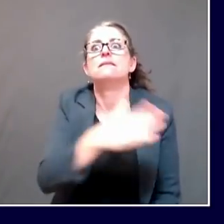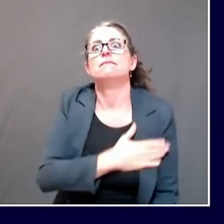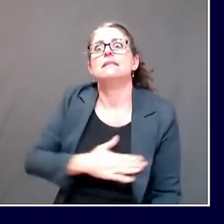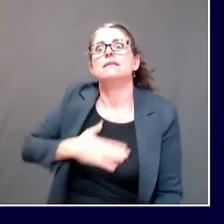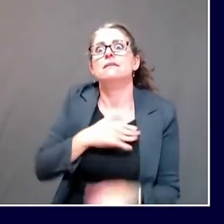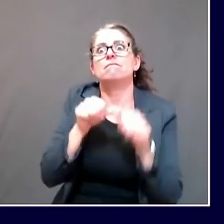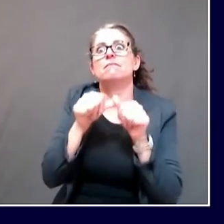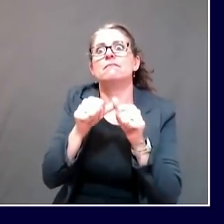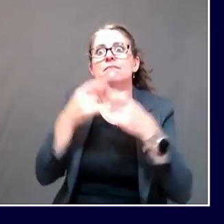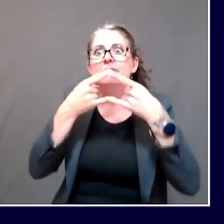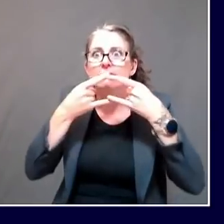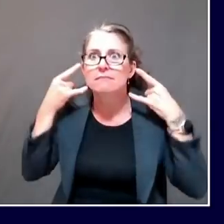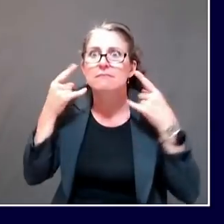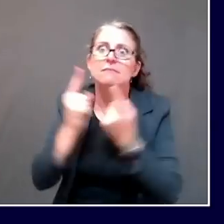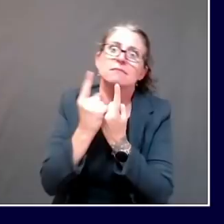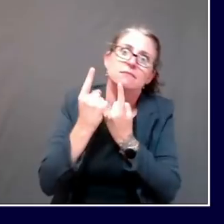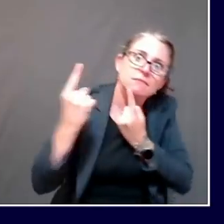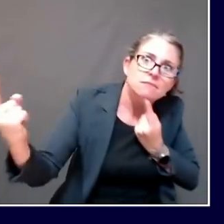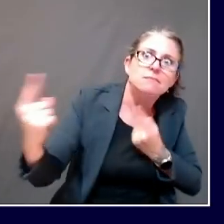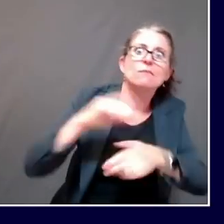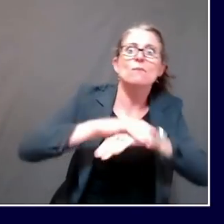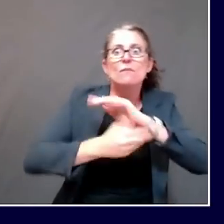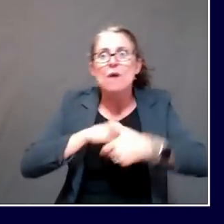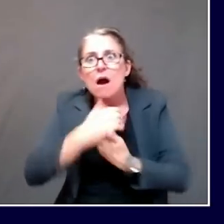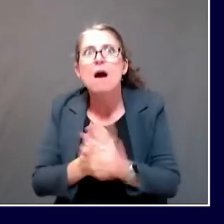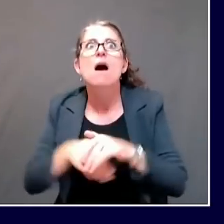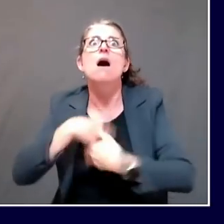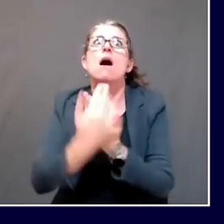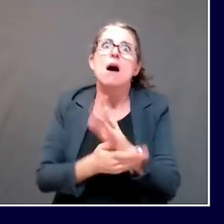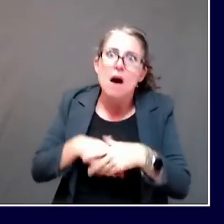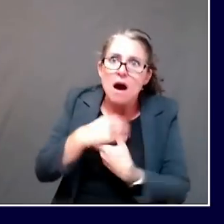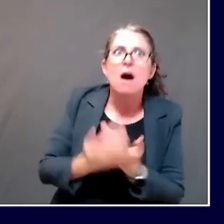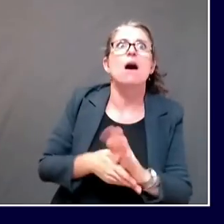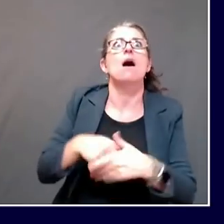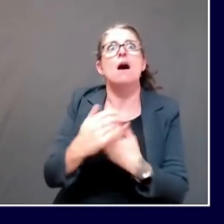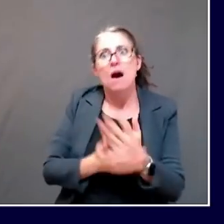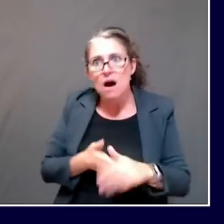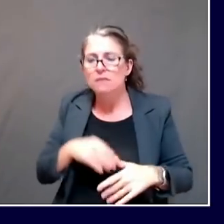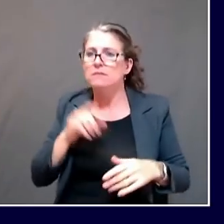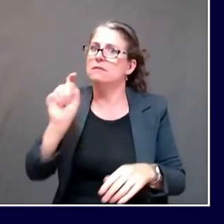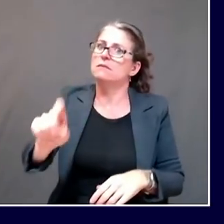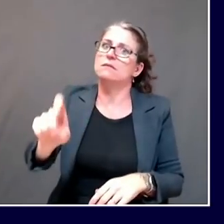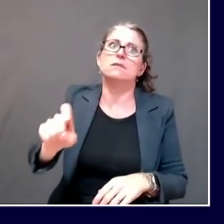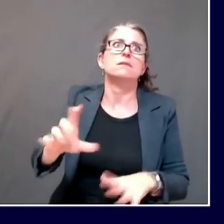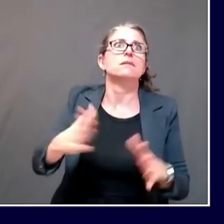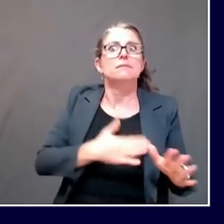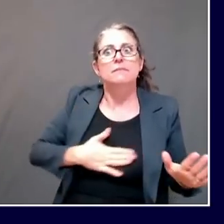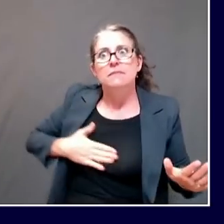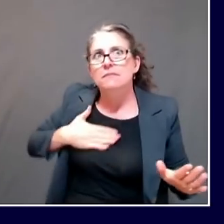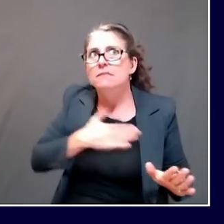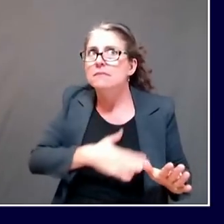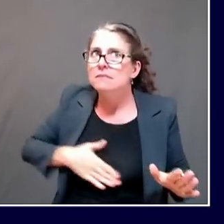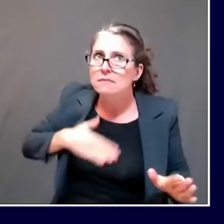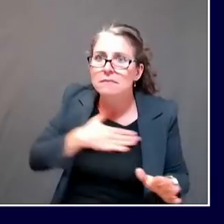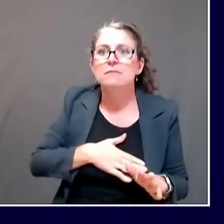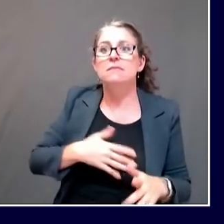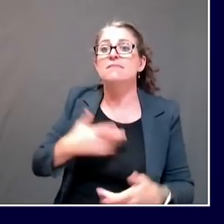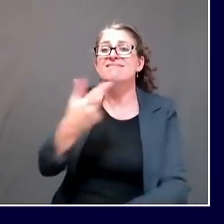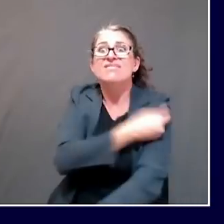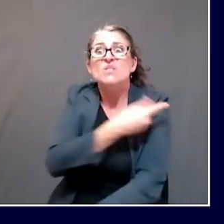hands frequently, and get your annual flu shot right now to lessen the burden on Maine's healthcare